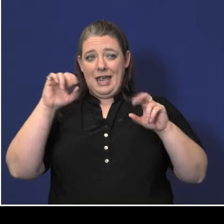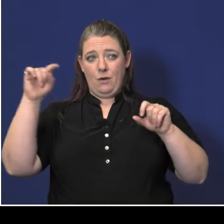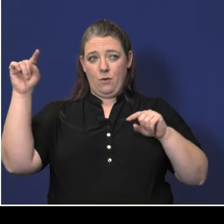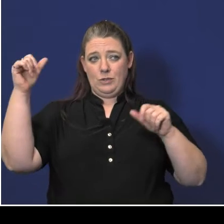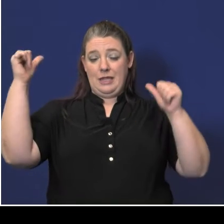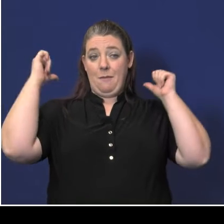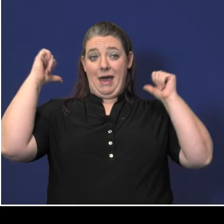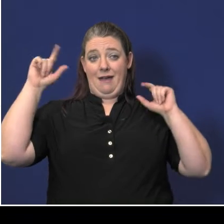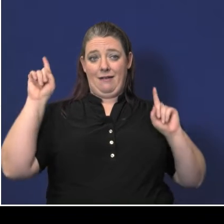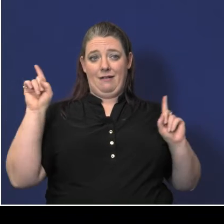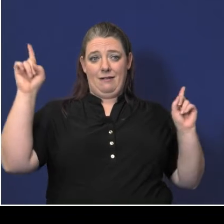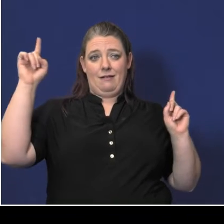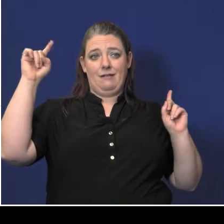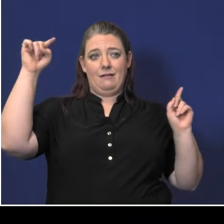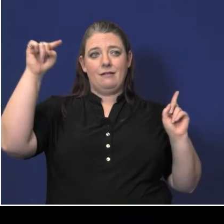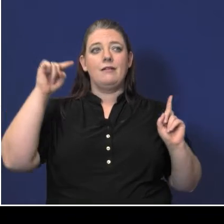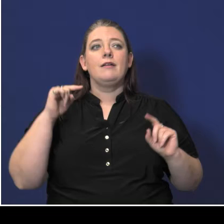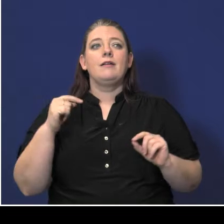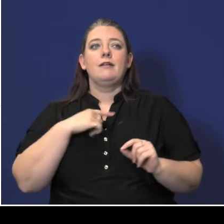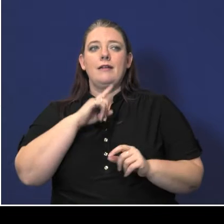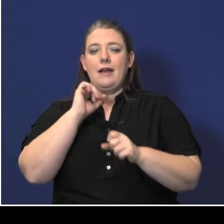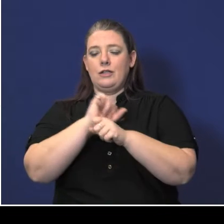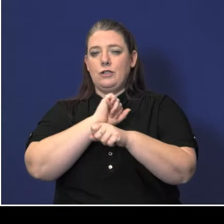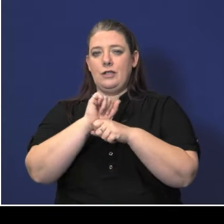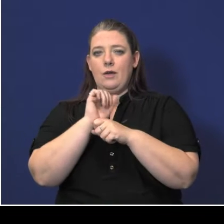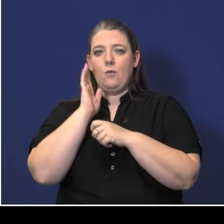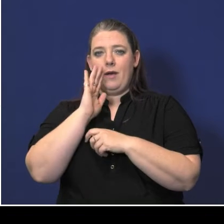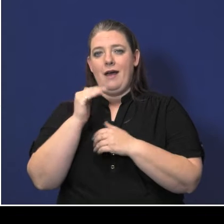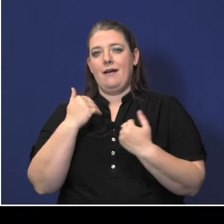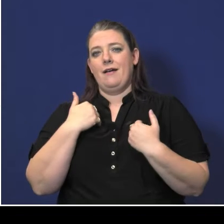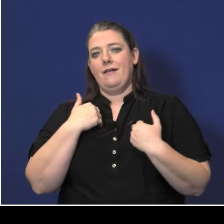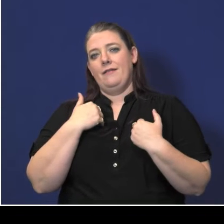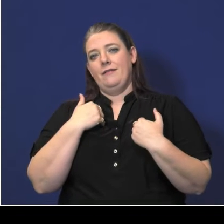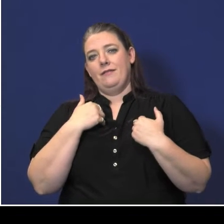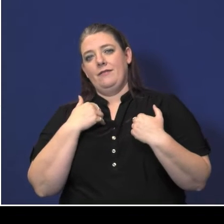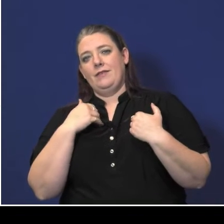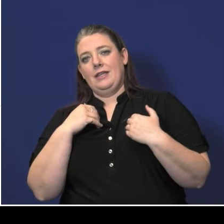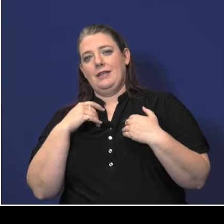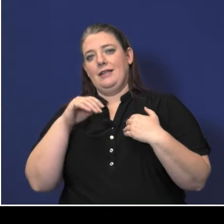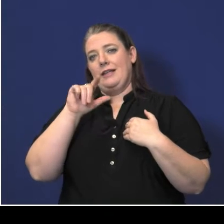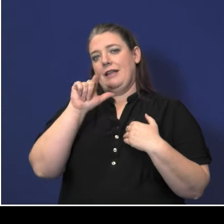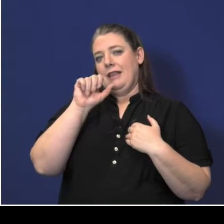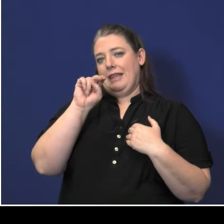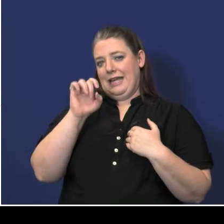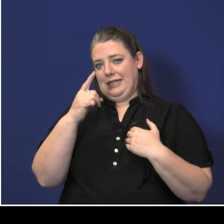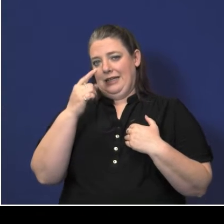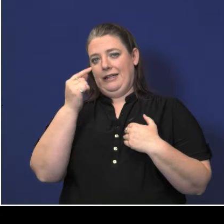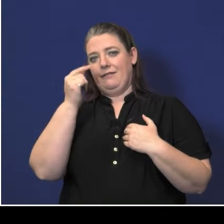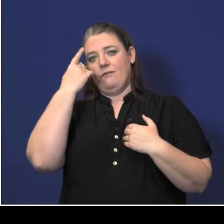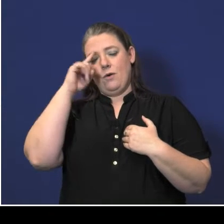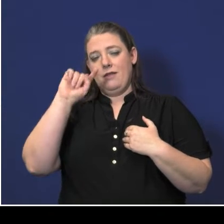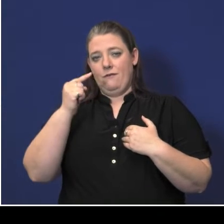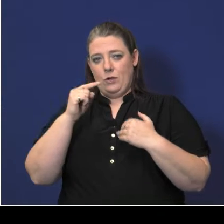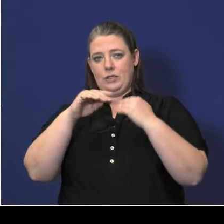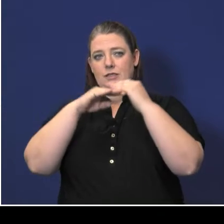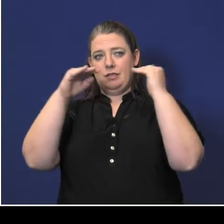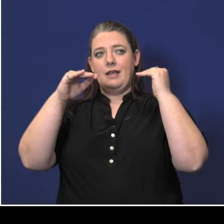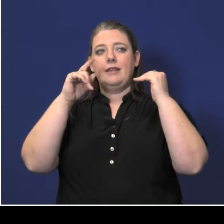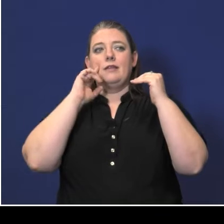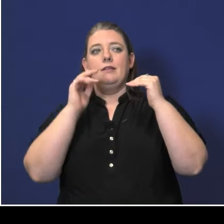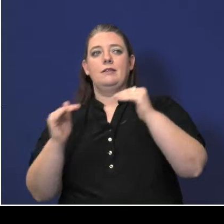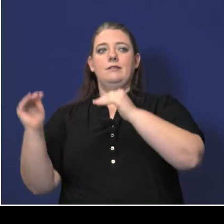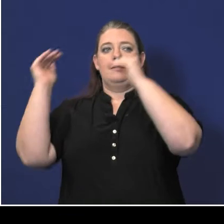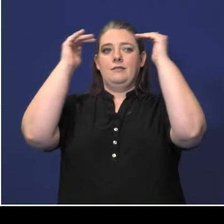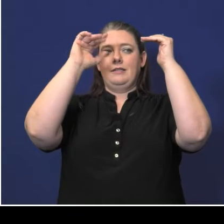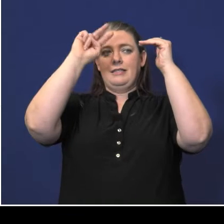back, this is actually from where we're going to be landing to the first balcony and then take us to the second balcony. So this is the second balcony, and in this